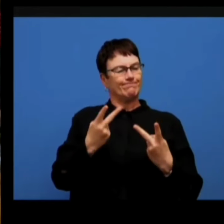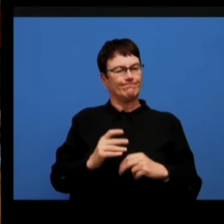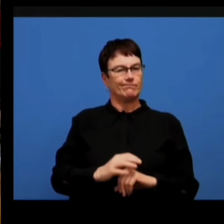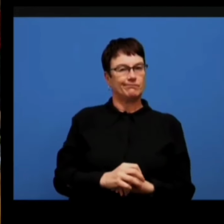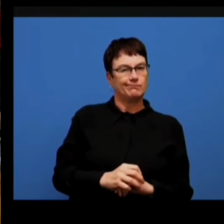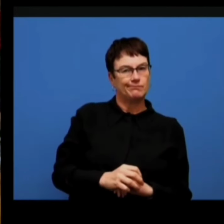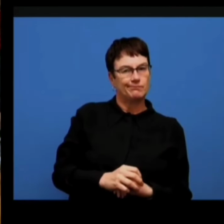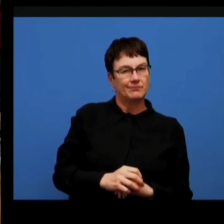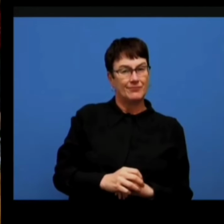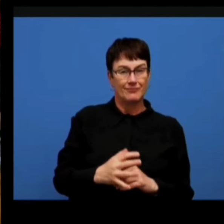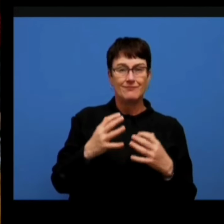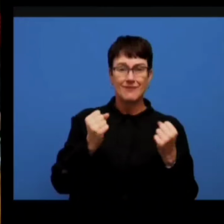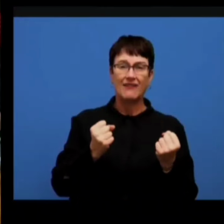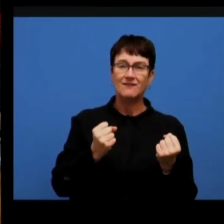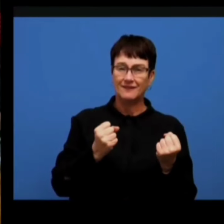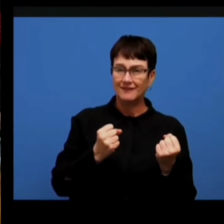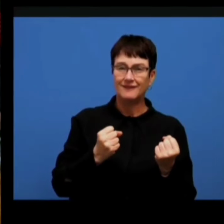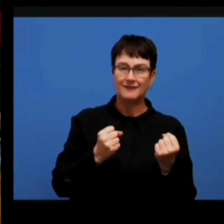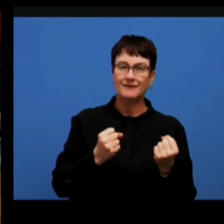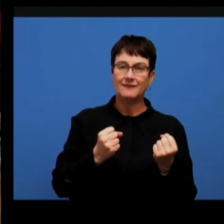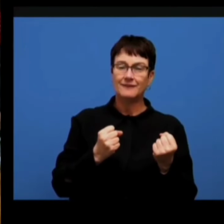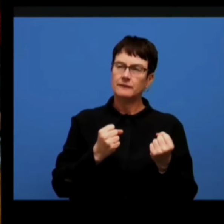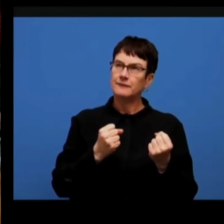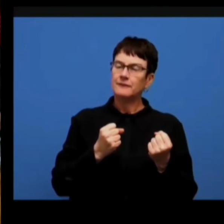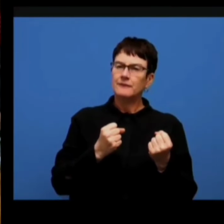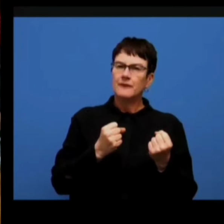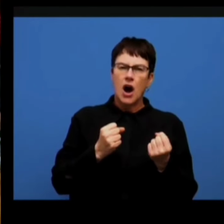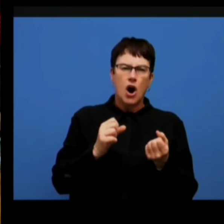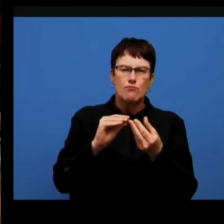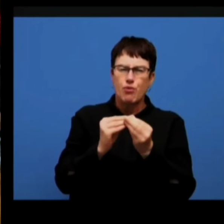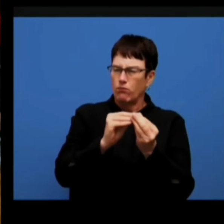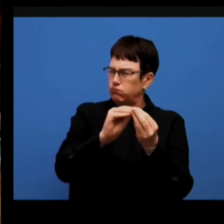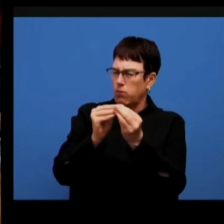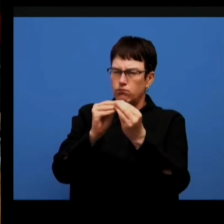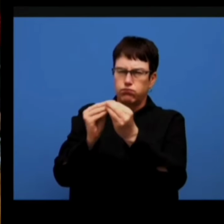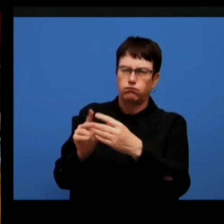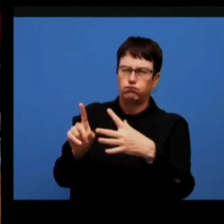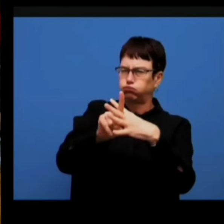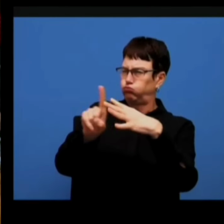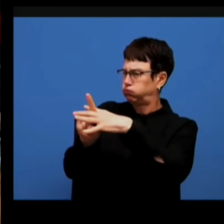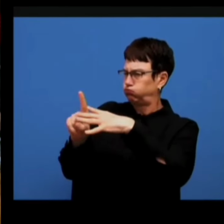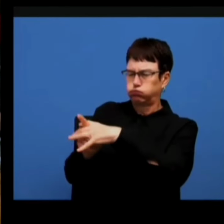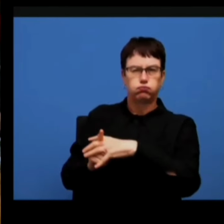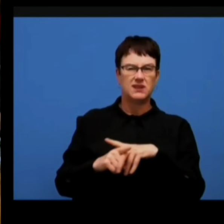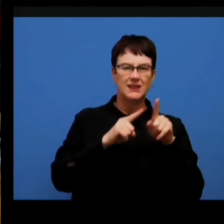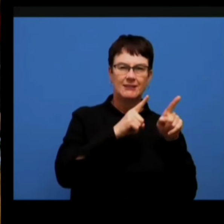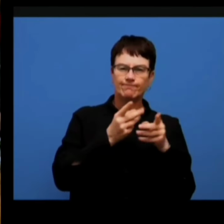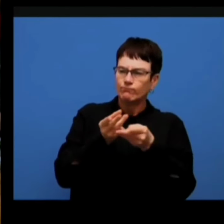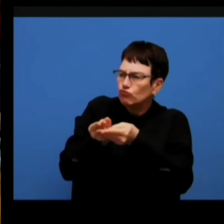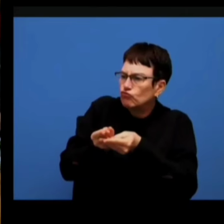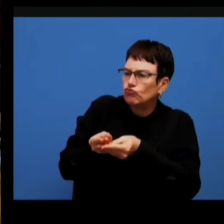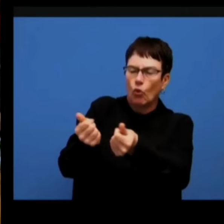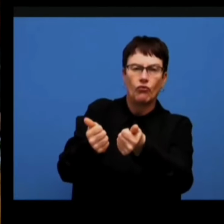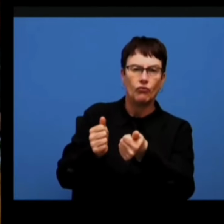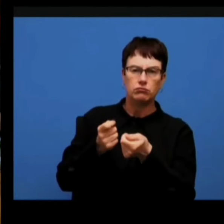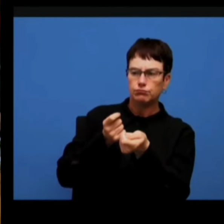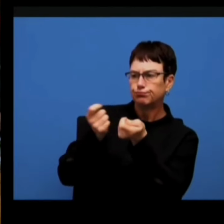We are very concerned about the implications of integrating AI into nuclear command and control